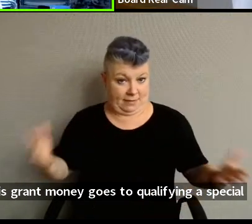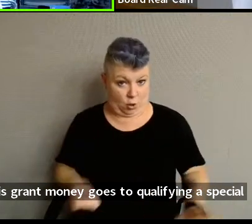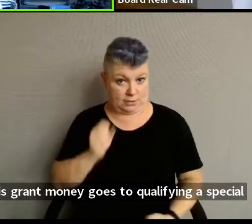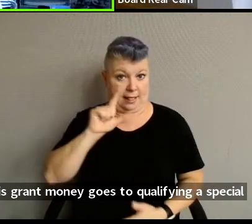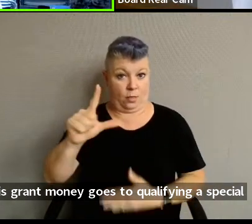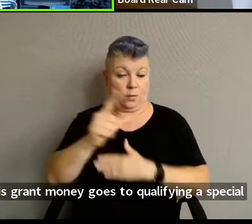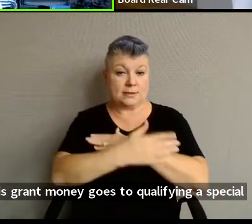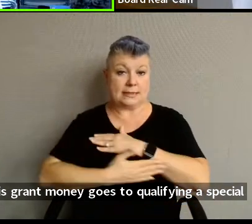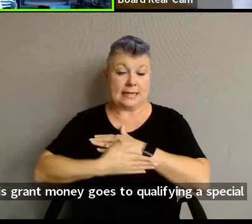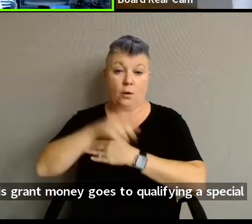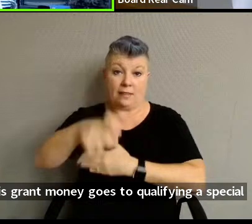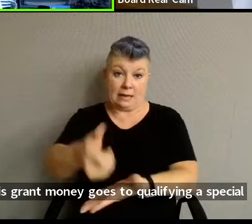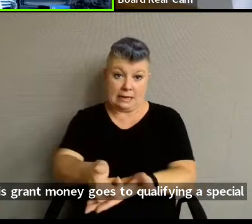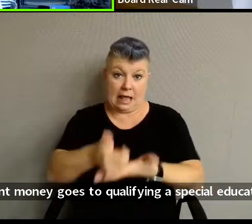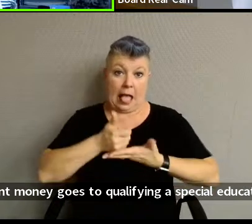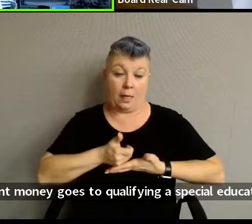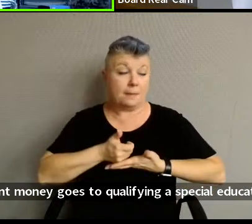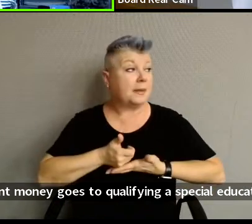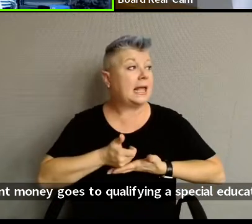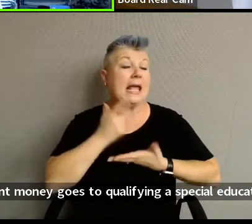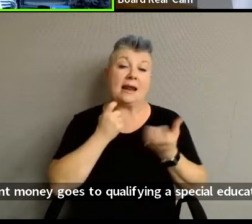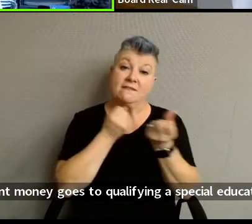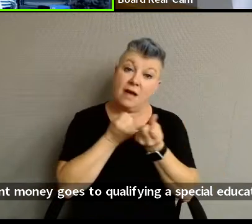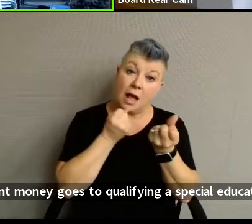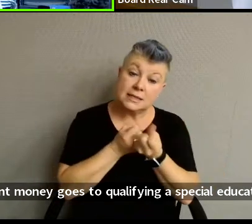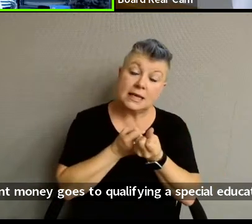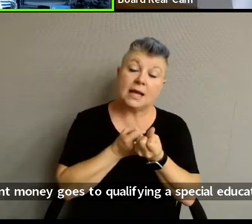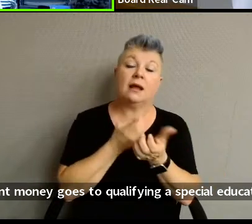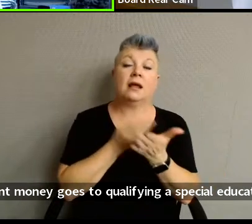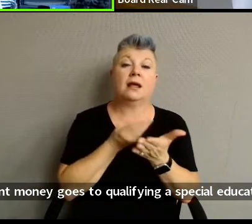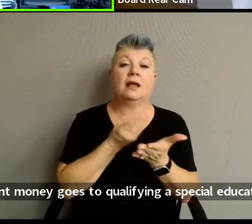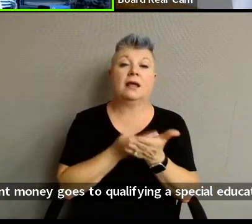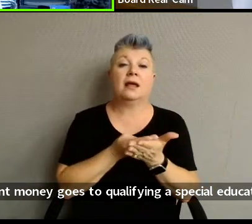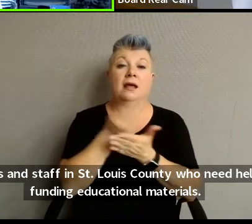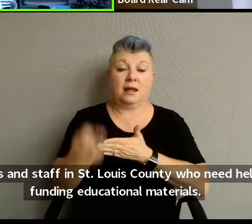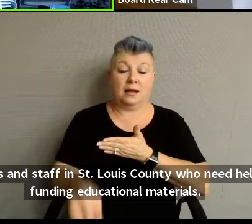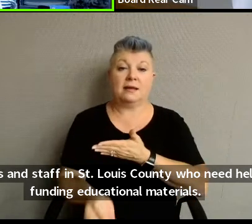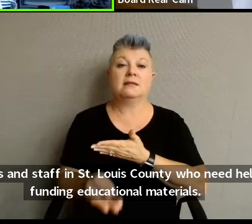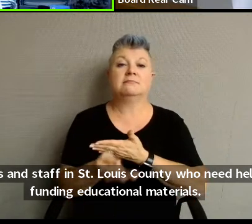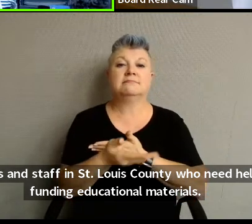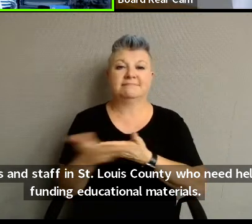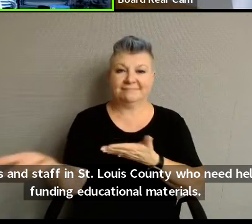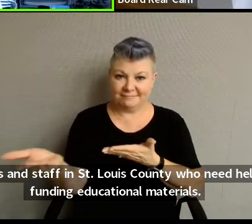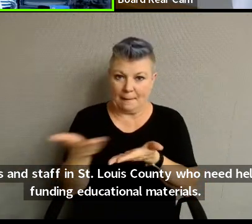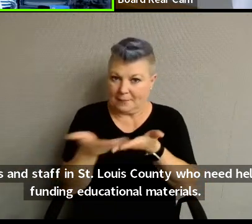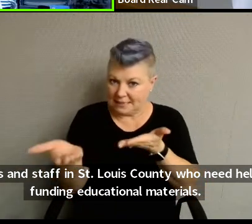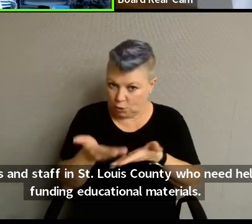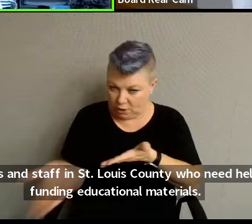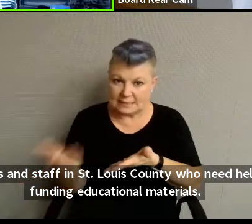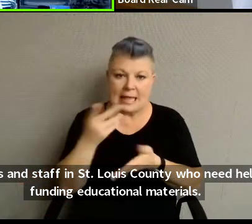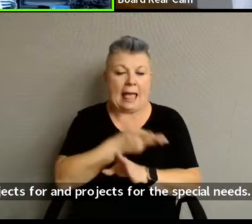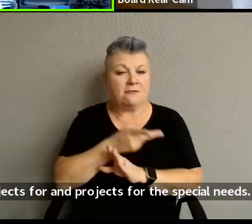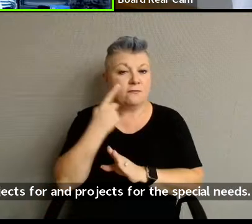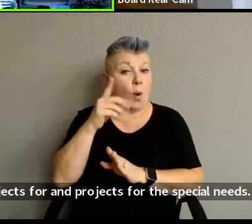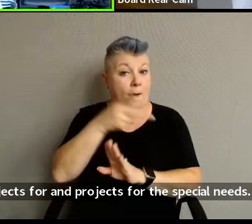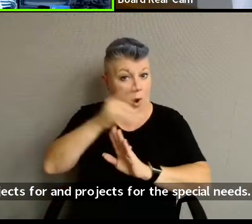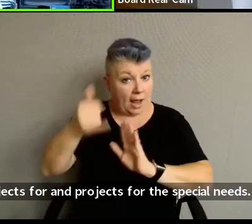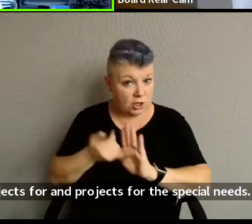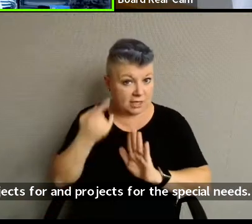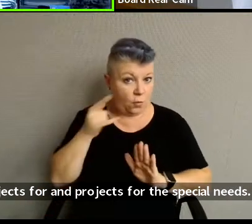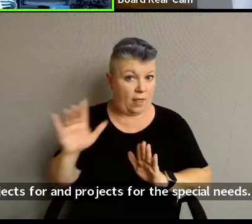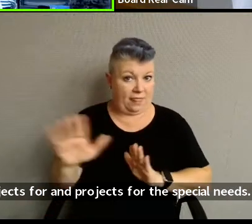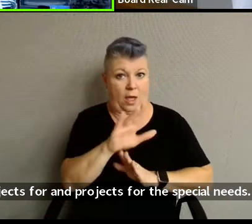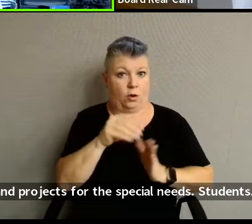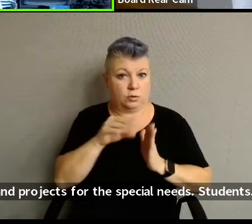who need help in funding educational materials, projects for their special needs students. So right now I'd like